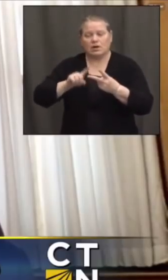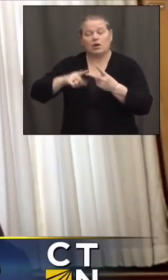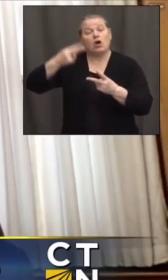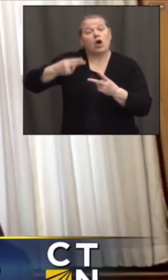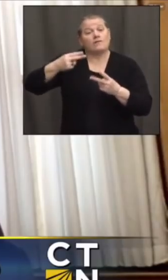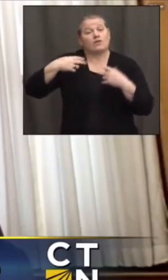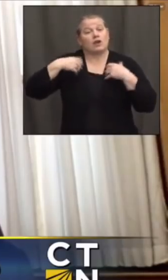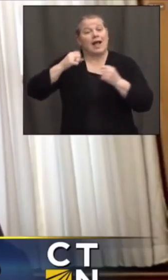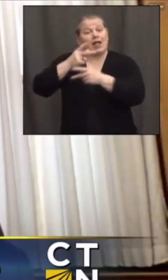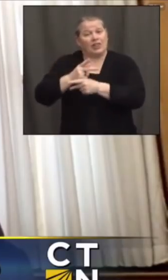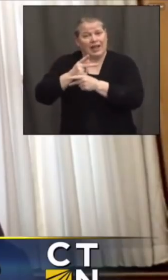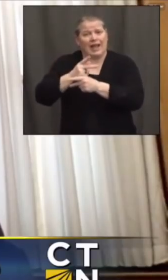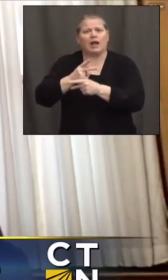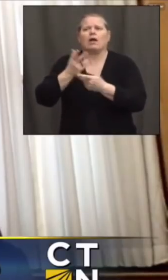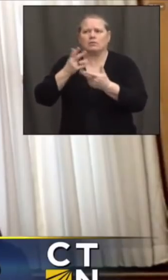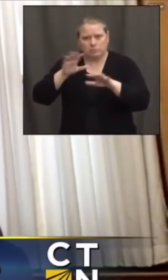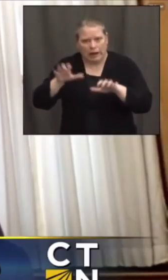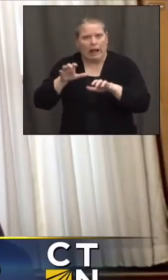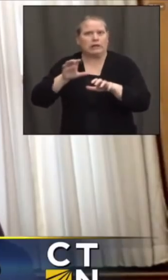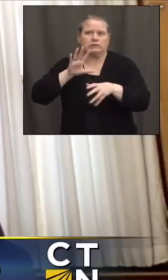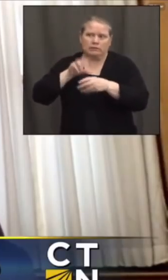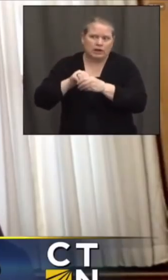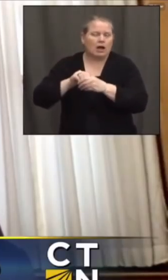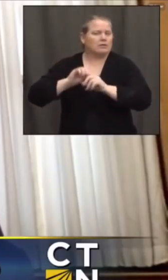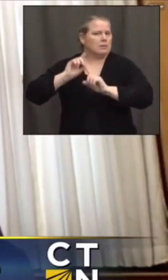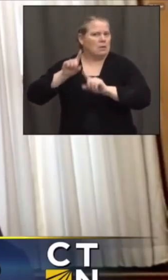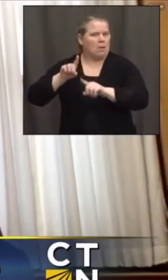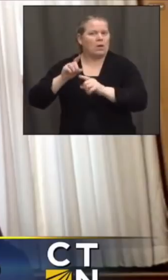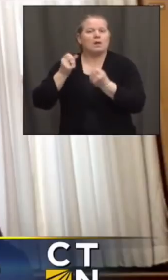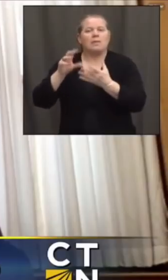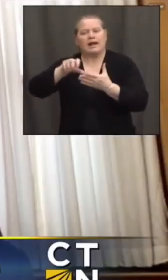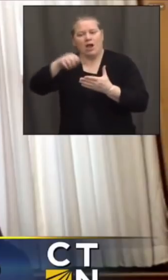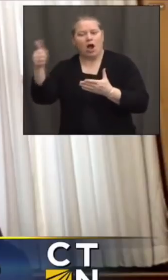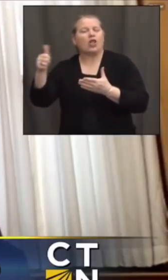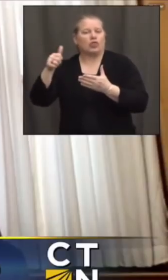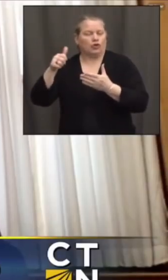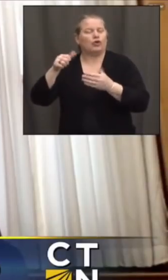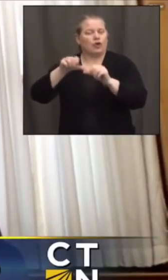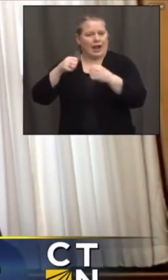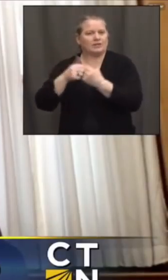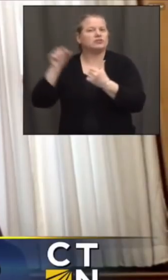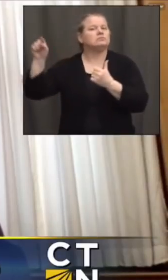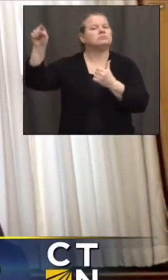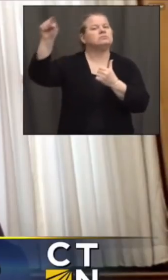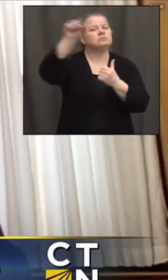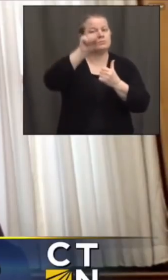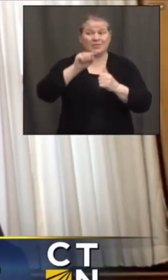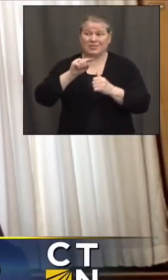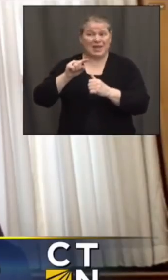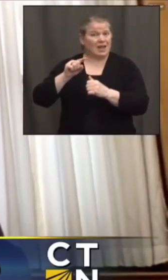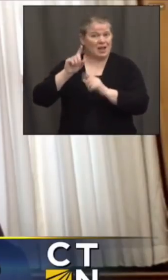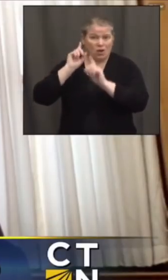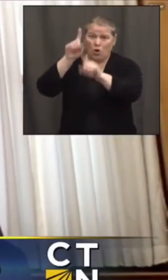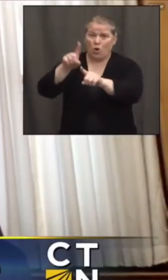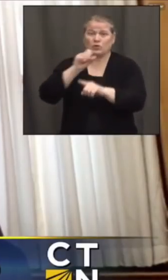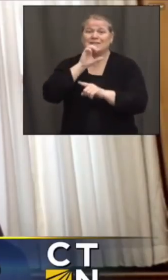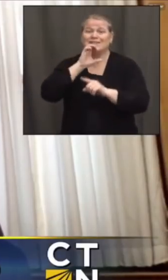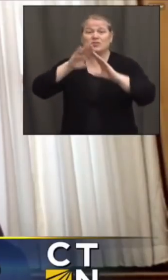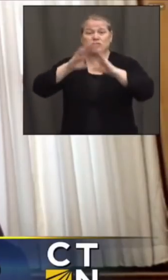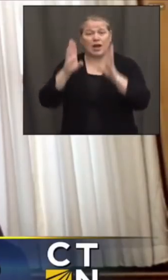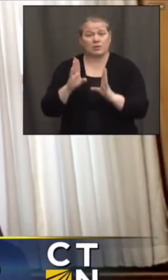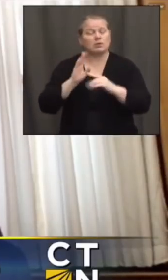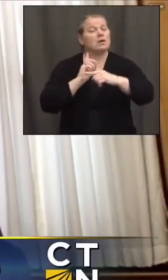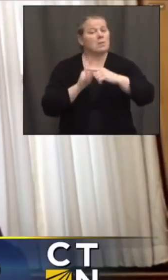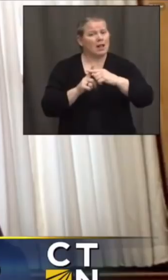providers around the state are conducting mobile clinics now, going straight into senior housing. And also, I think it's worth pointing out, a lot